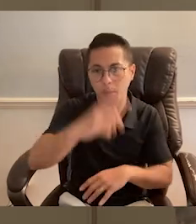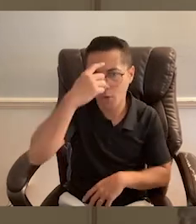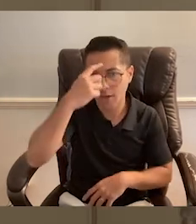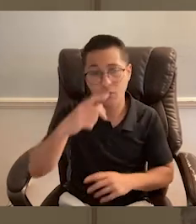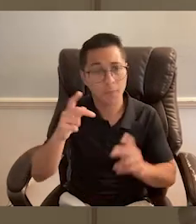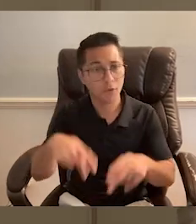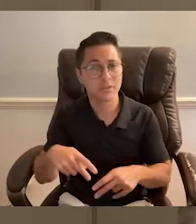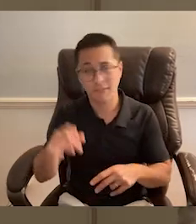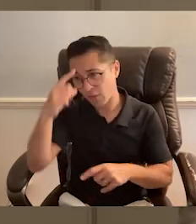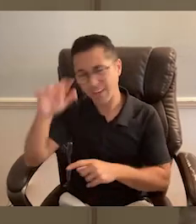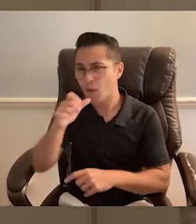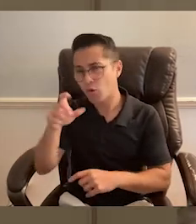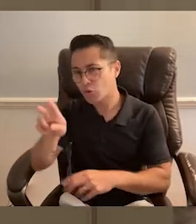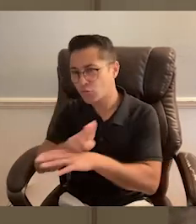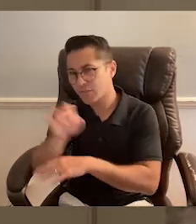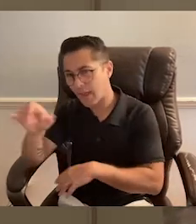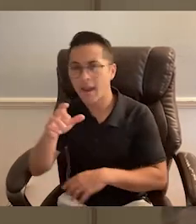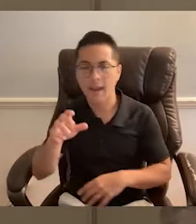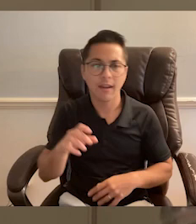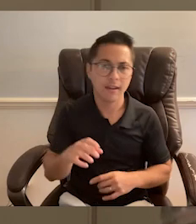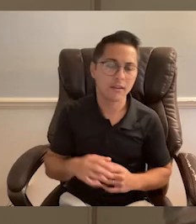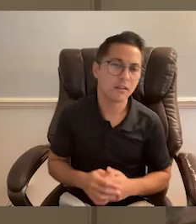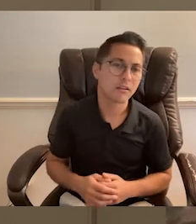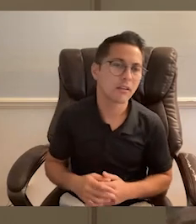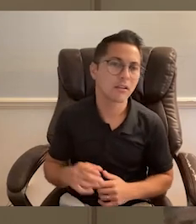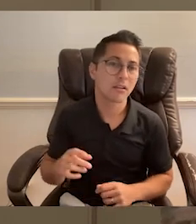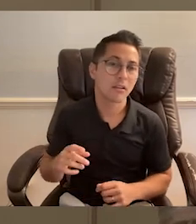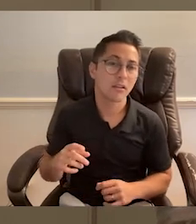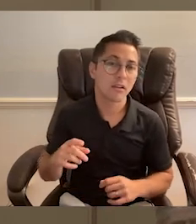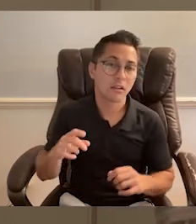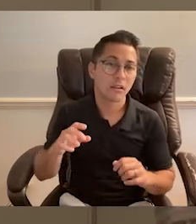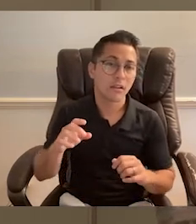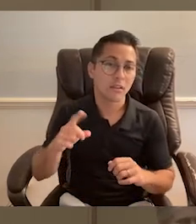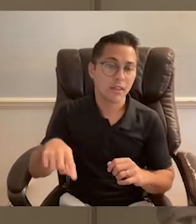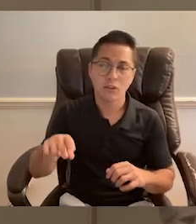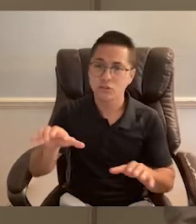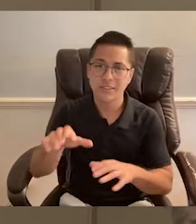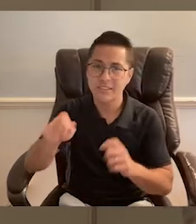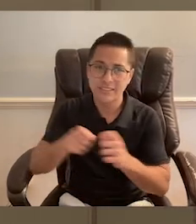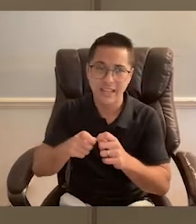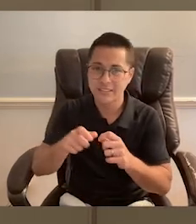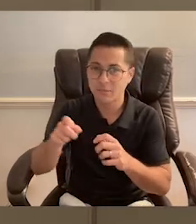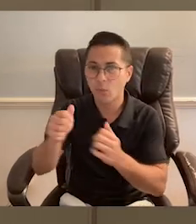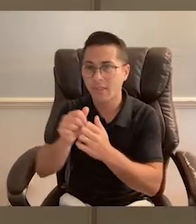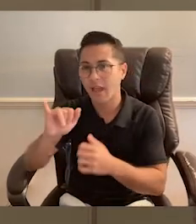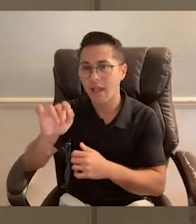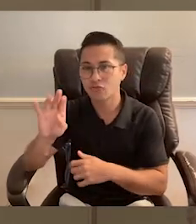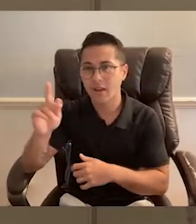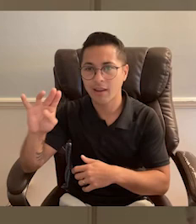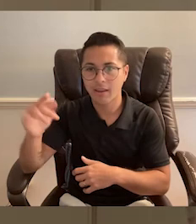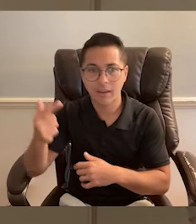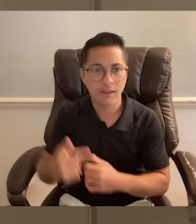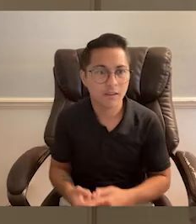And Redwan has worked with like DOD and stuff. I mean, the military has been using it, but the challenge with an especially a lower